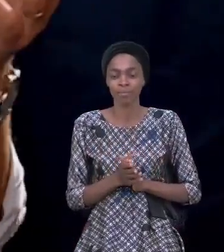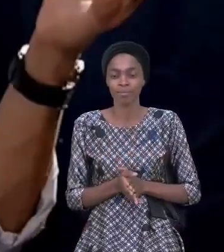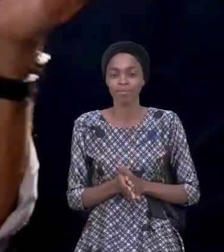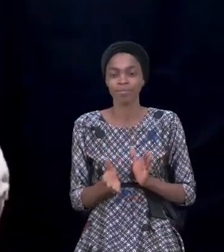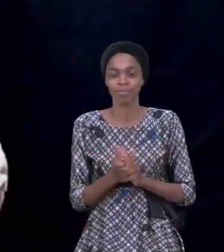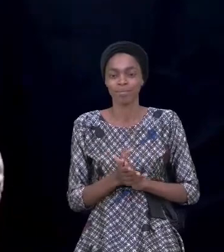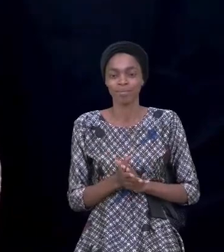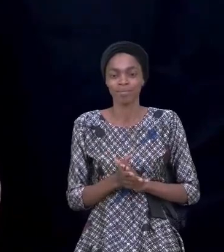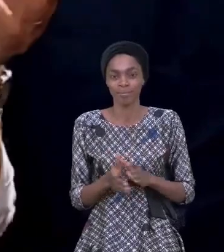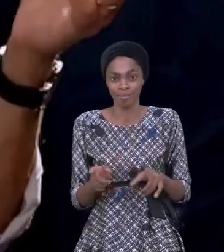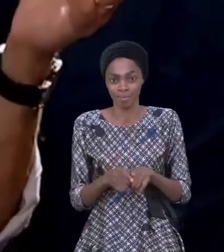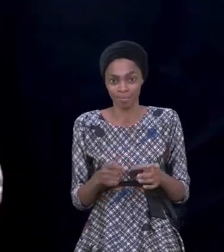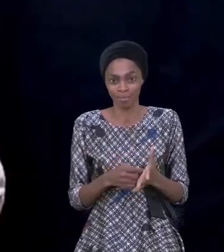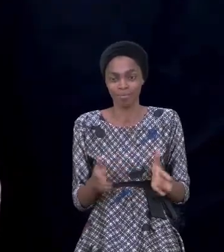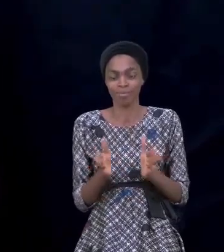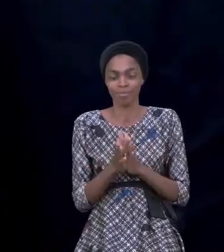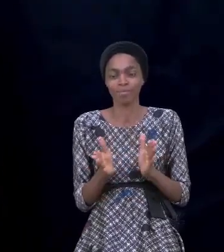our hands together.